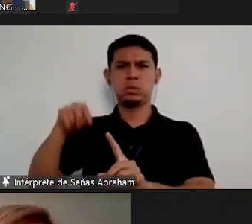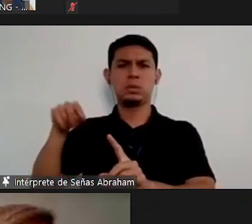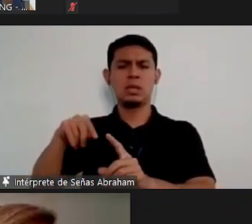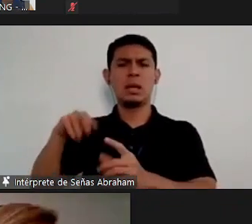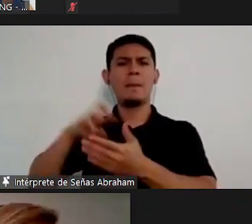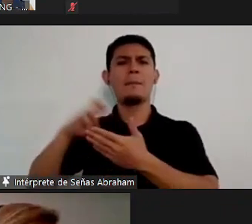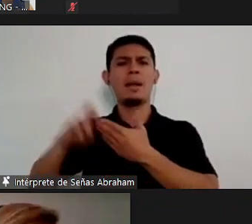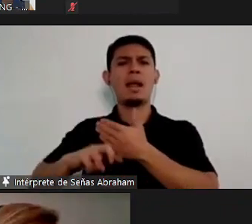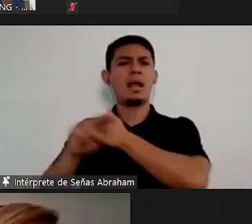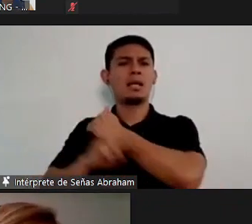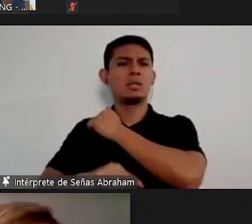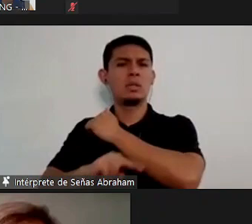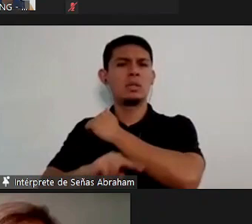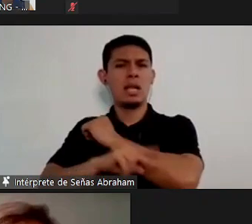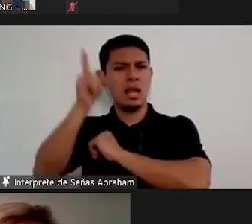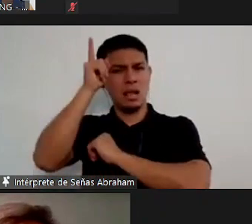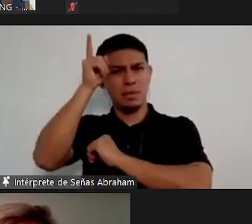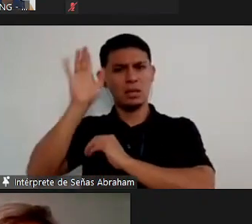implementation